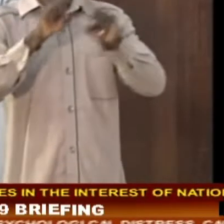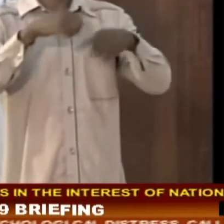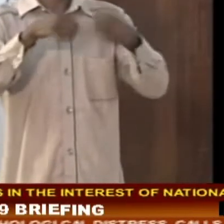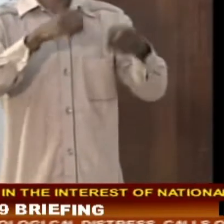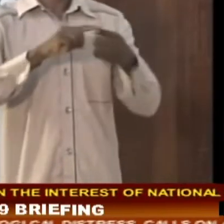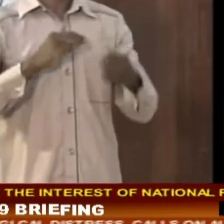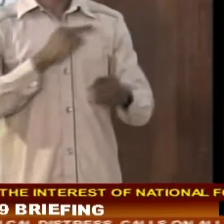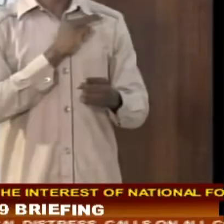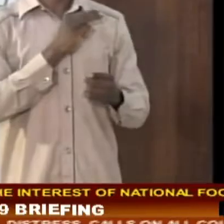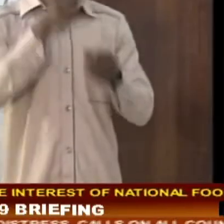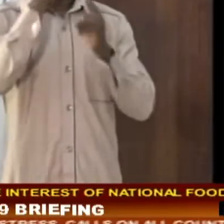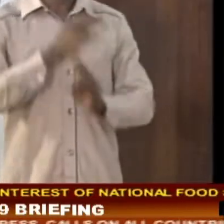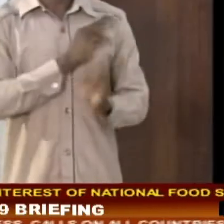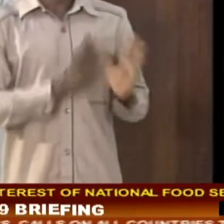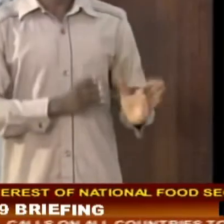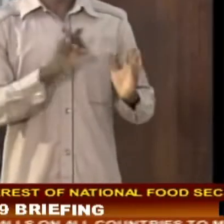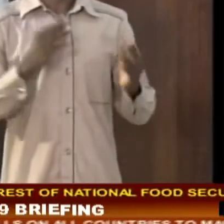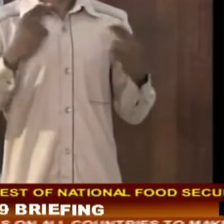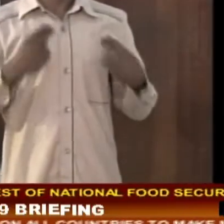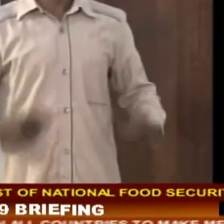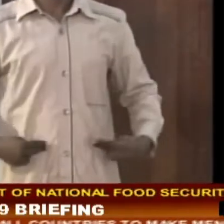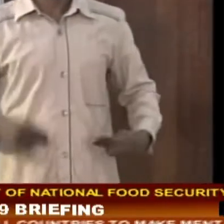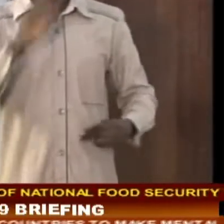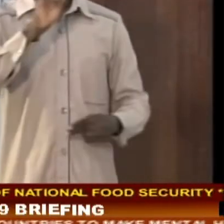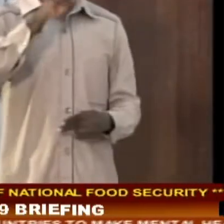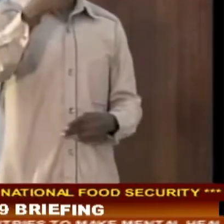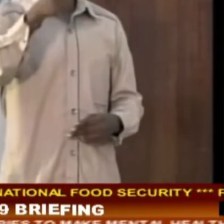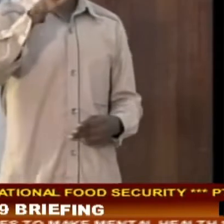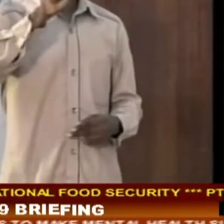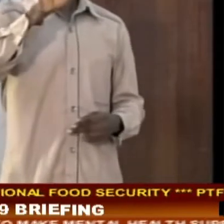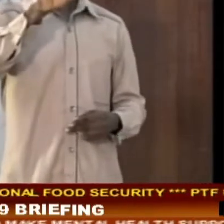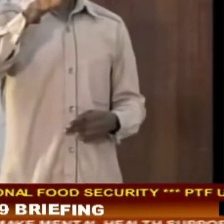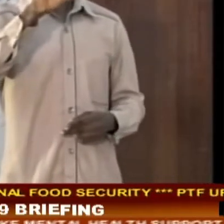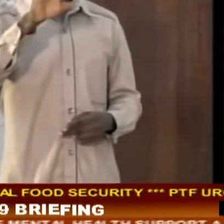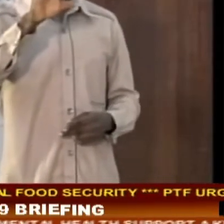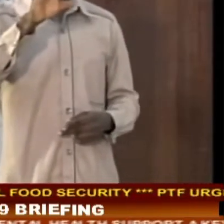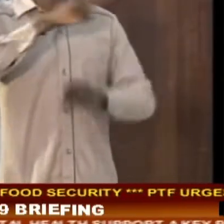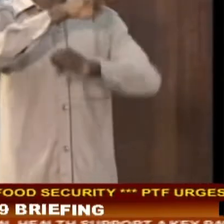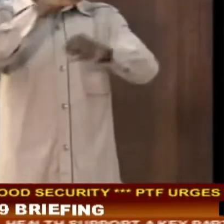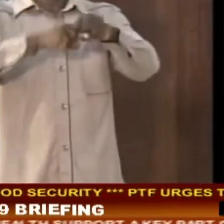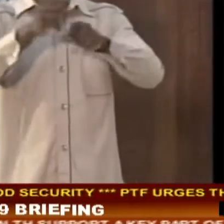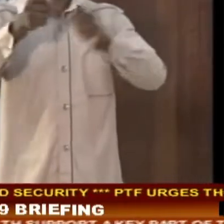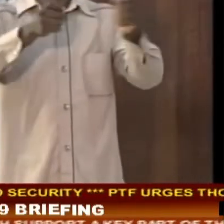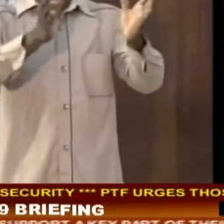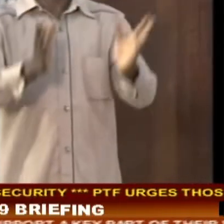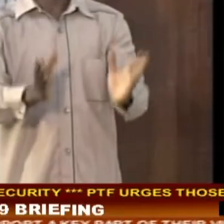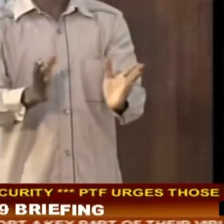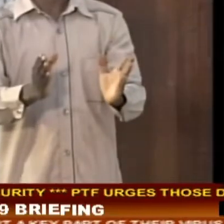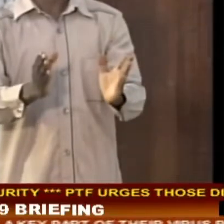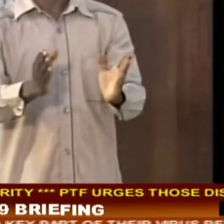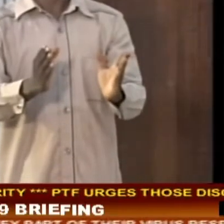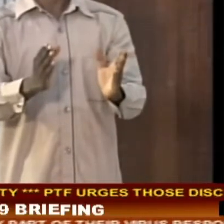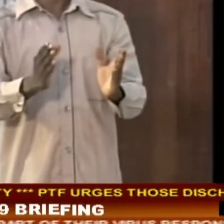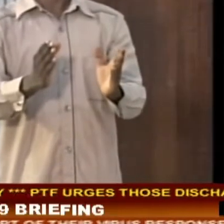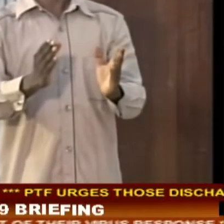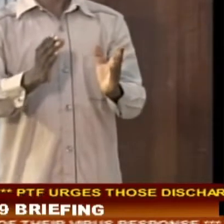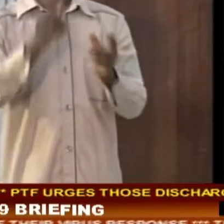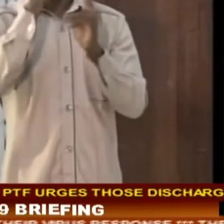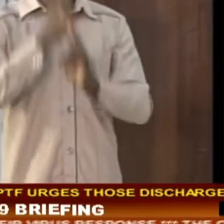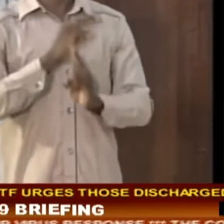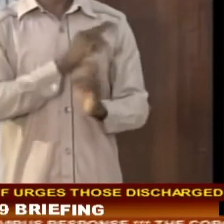Honorable minister of Health the DG and CC the national coordinator The